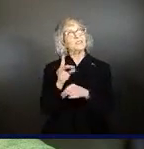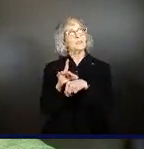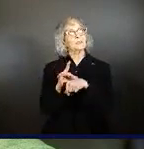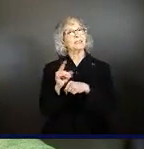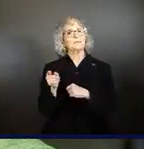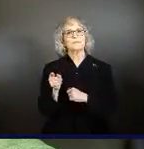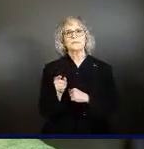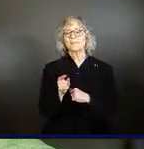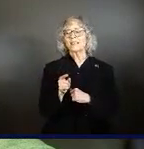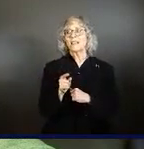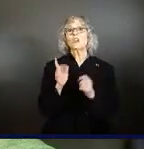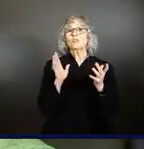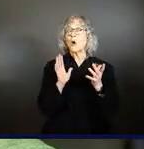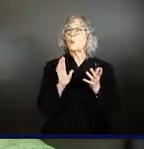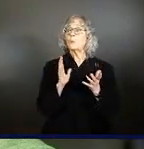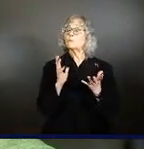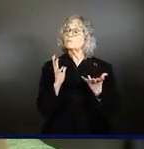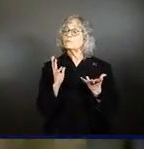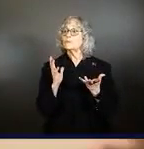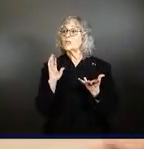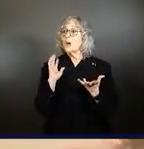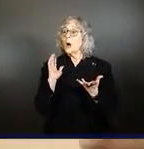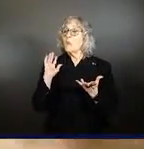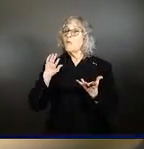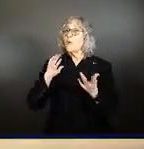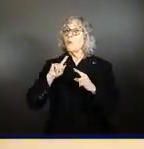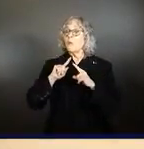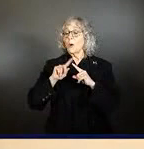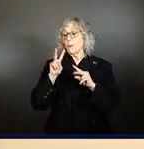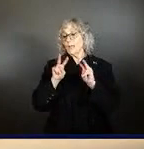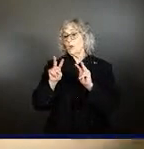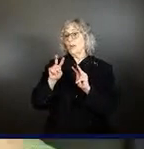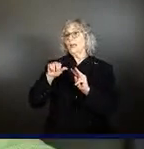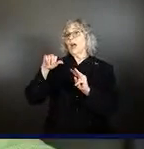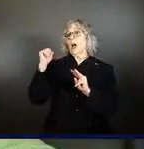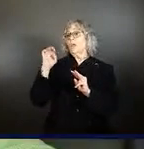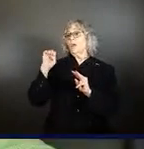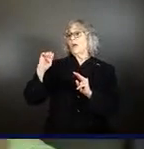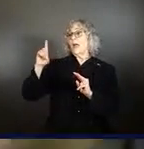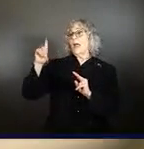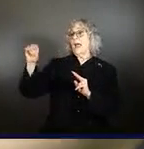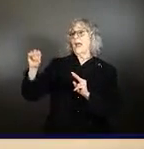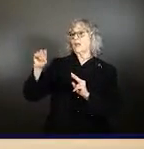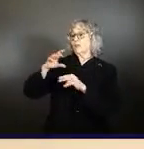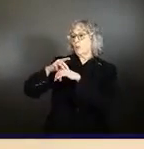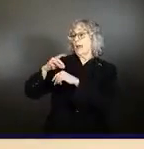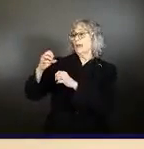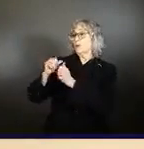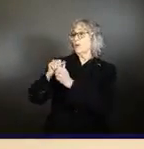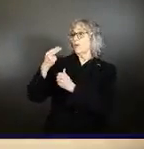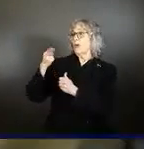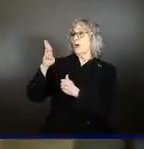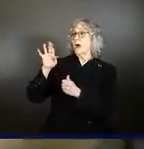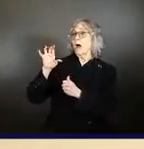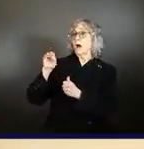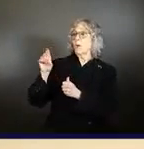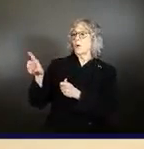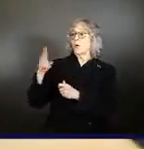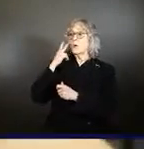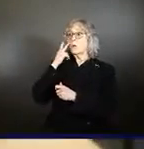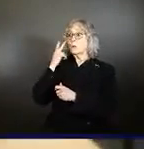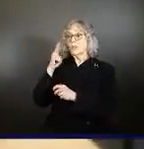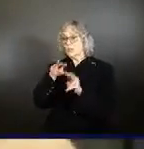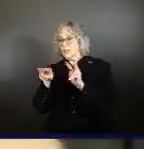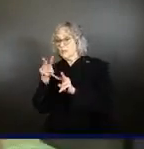So the story goes that when we look at other exoplanets with Hubble, whenever we look at a hot giant exoplanet, we find